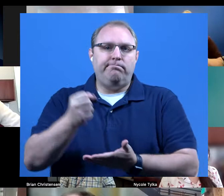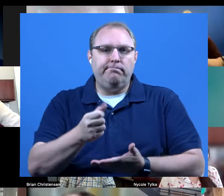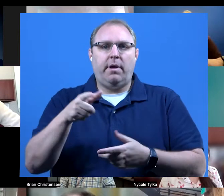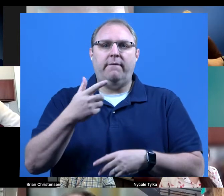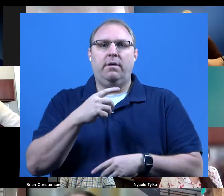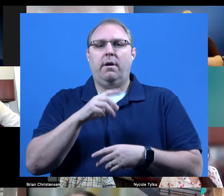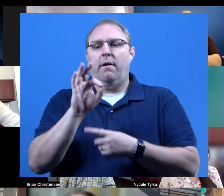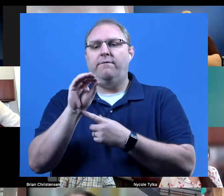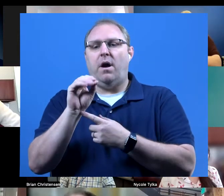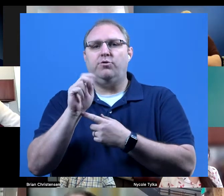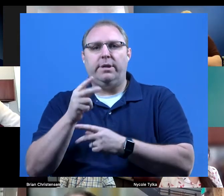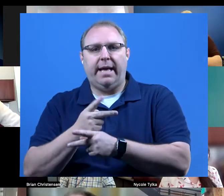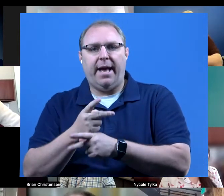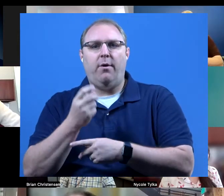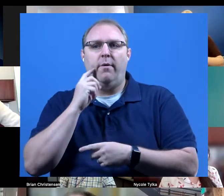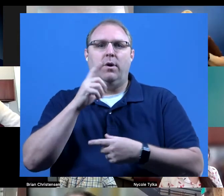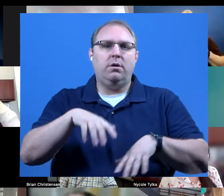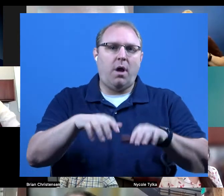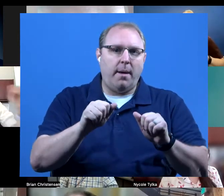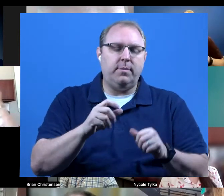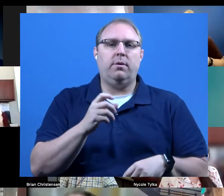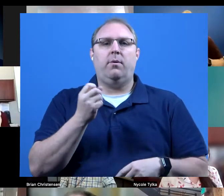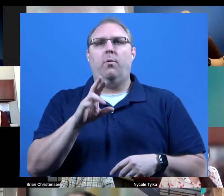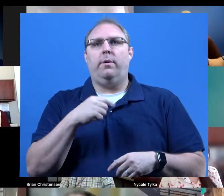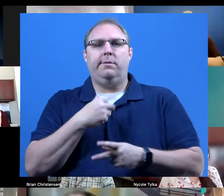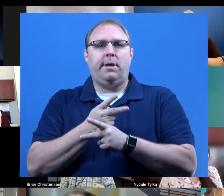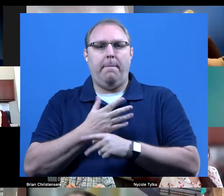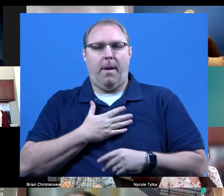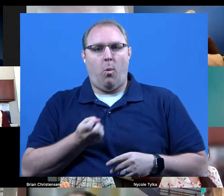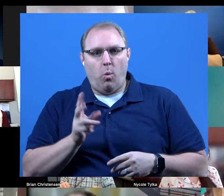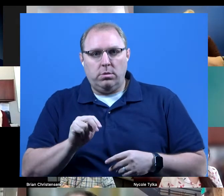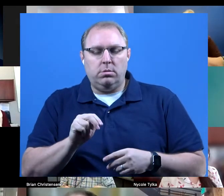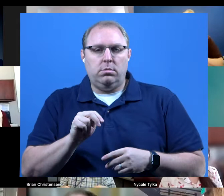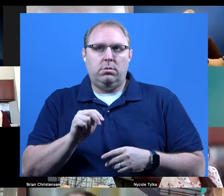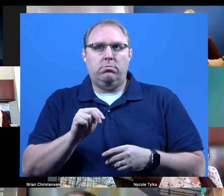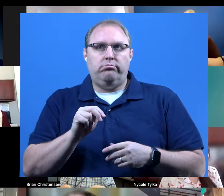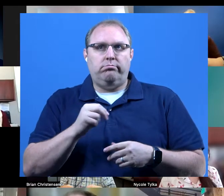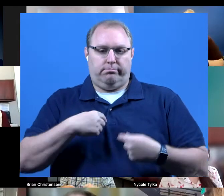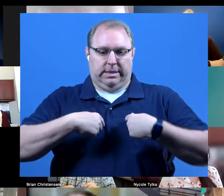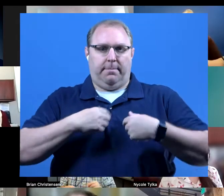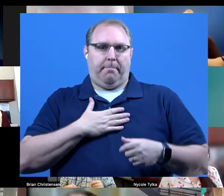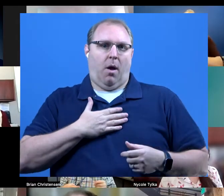or placement of a child for foster care or adoption. It would be caring for your